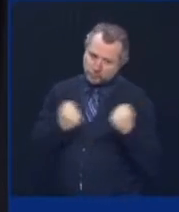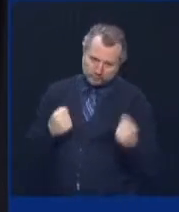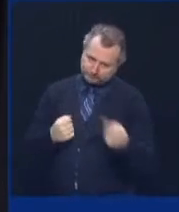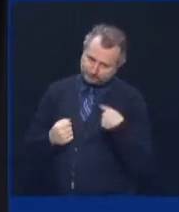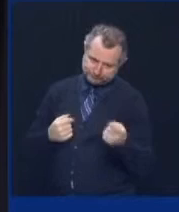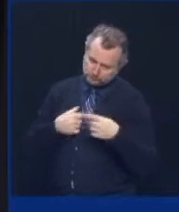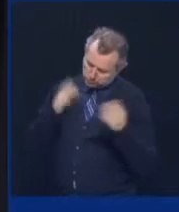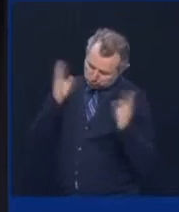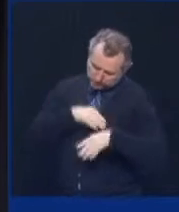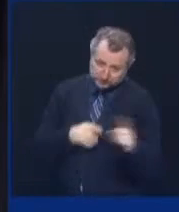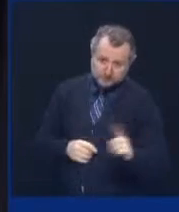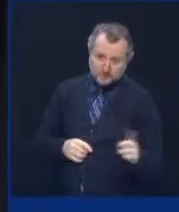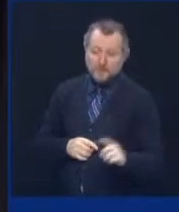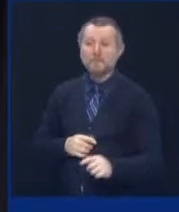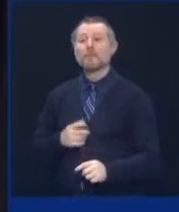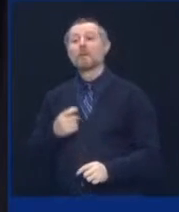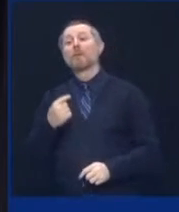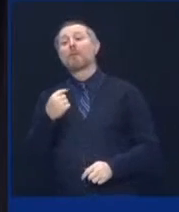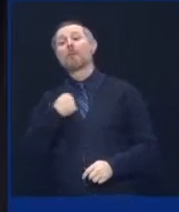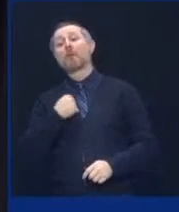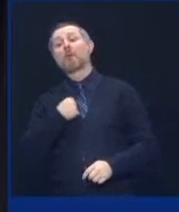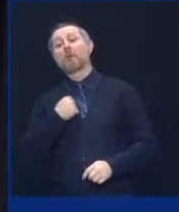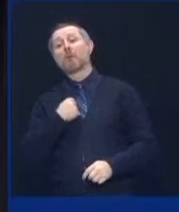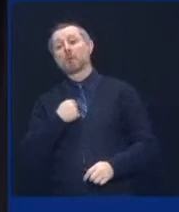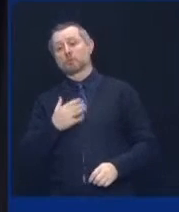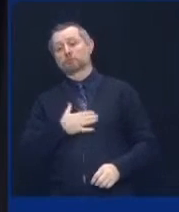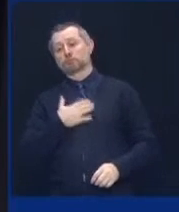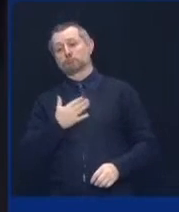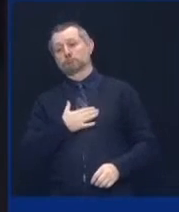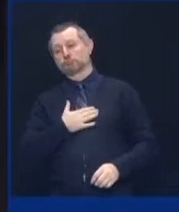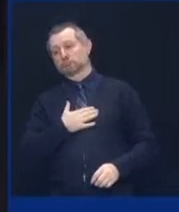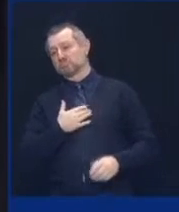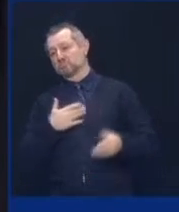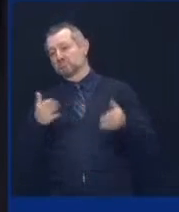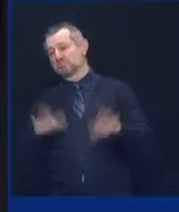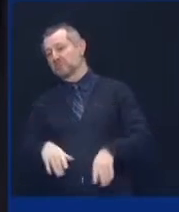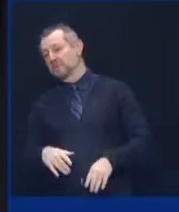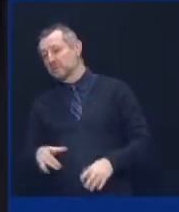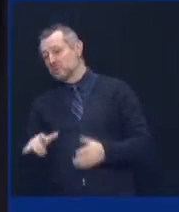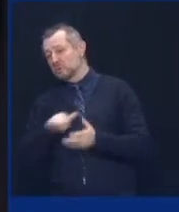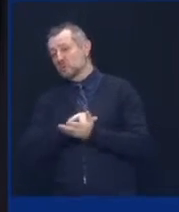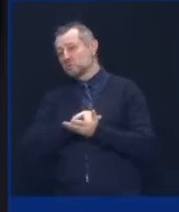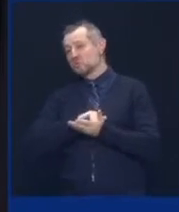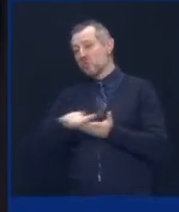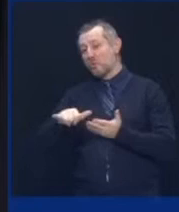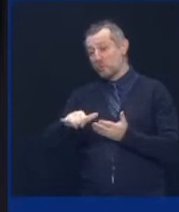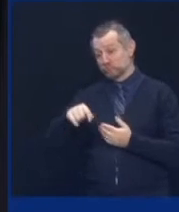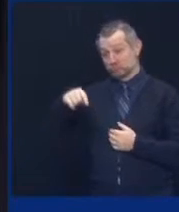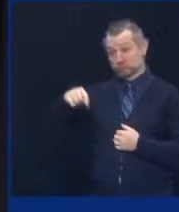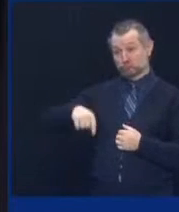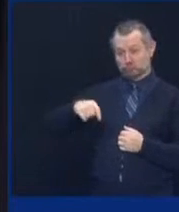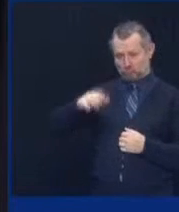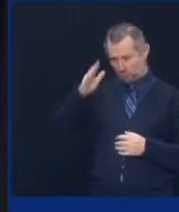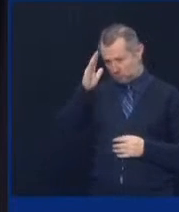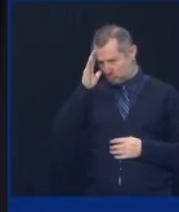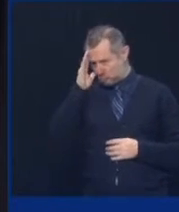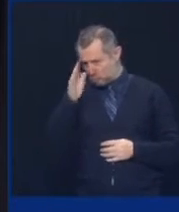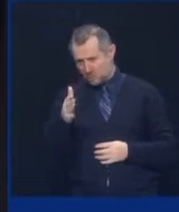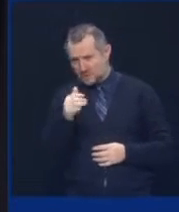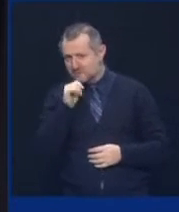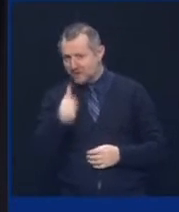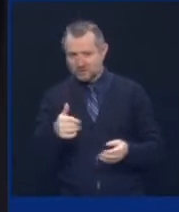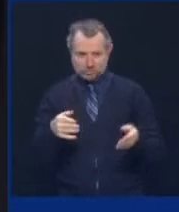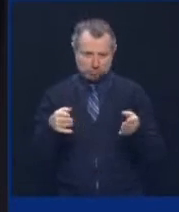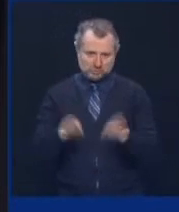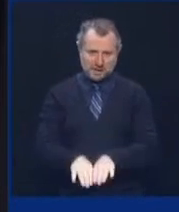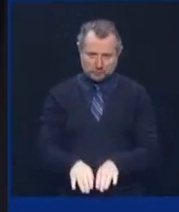I would wager New York does not shut down, because I believe